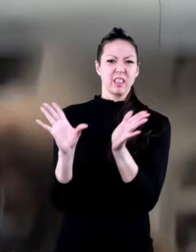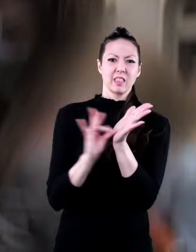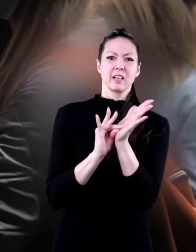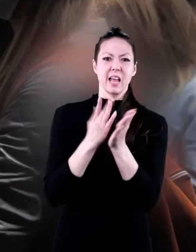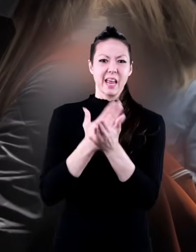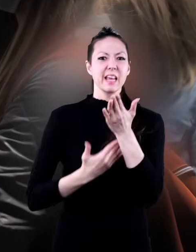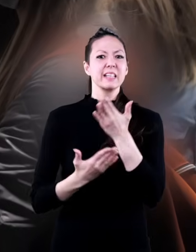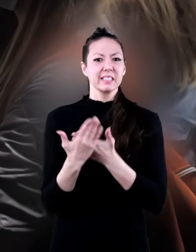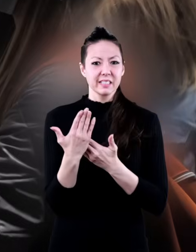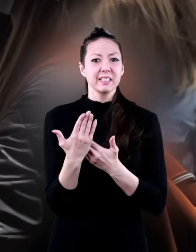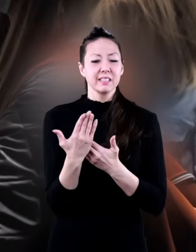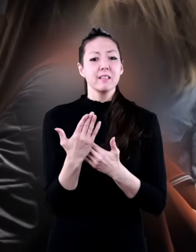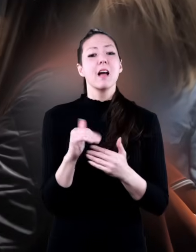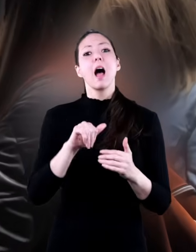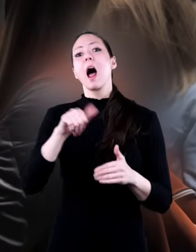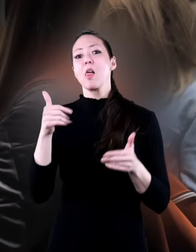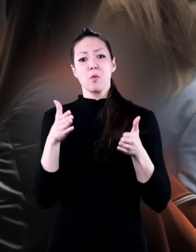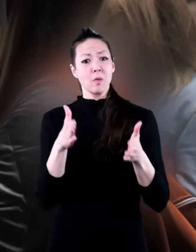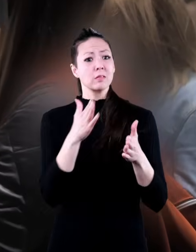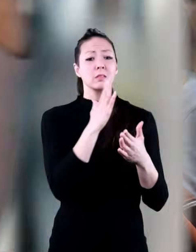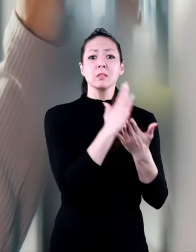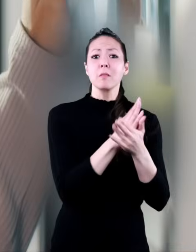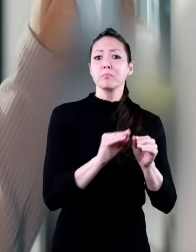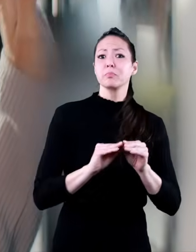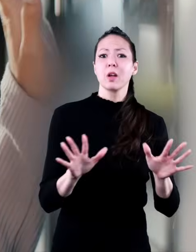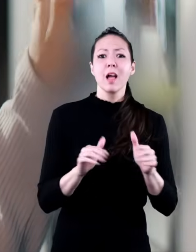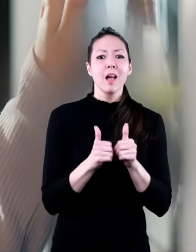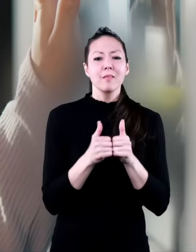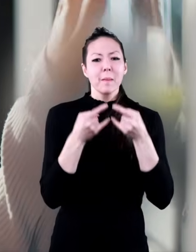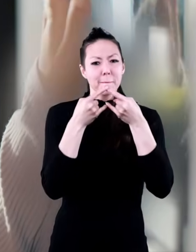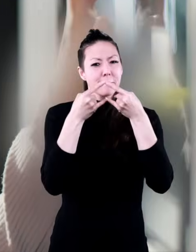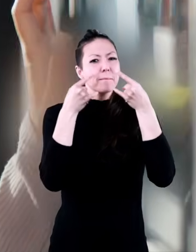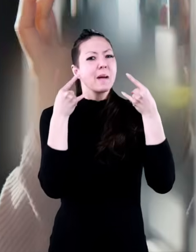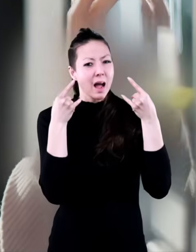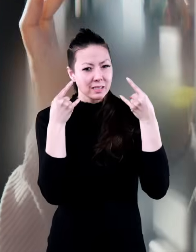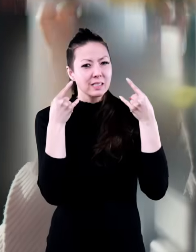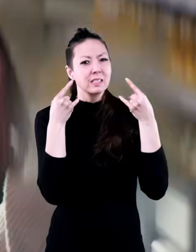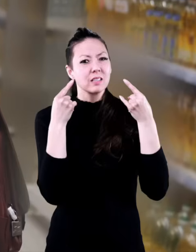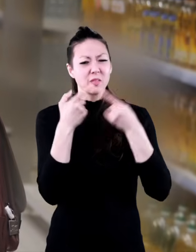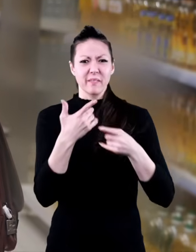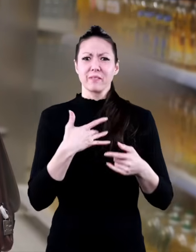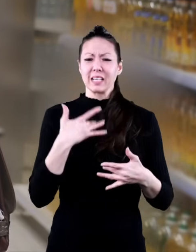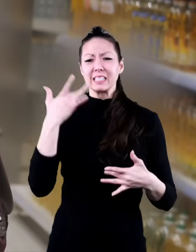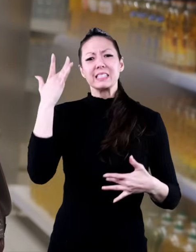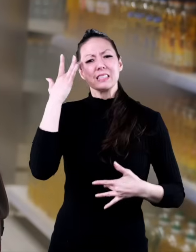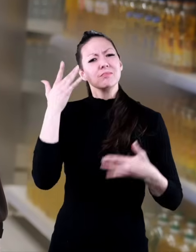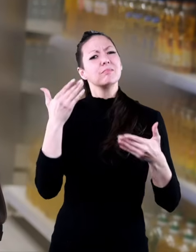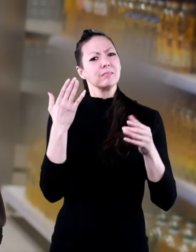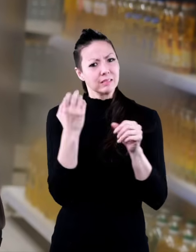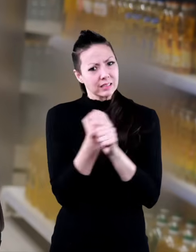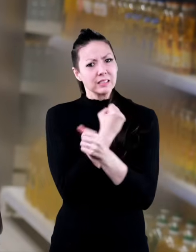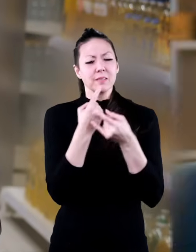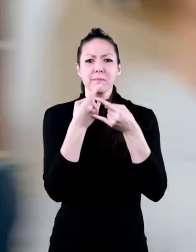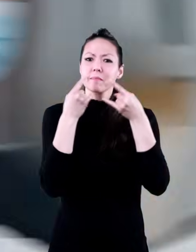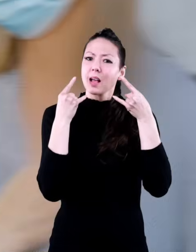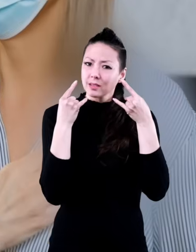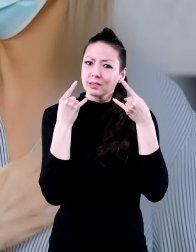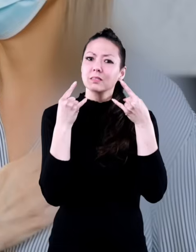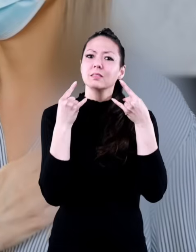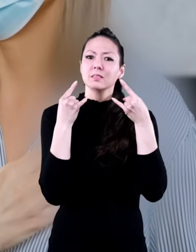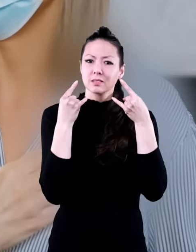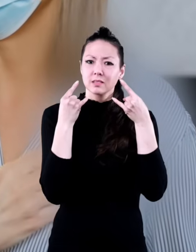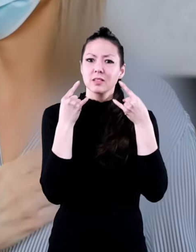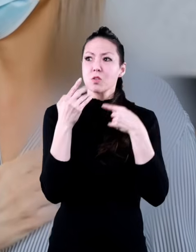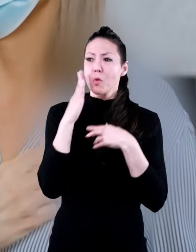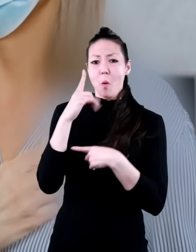another way to stop the spread of germs is to wear a mask when you are feeling sick or if you know